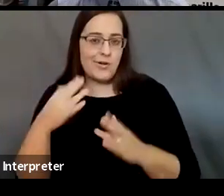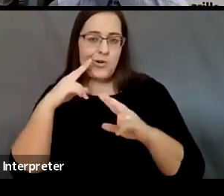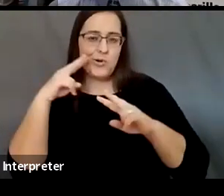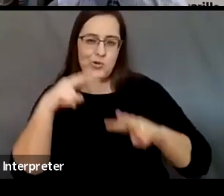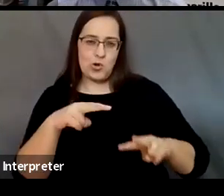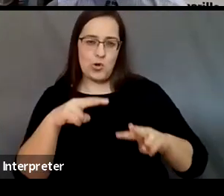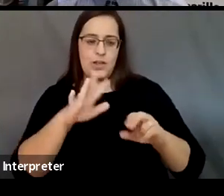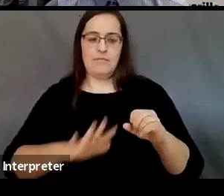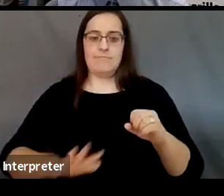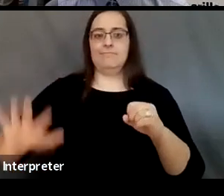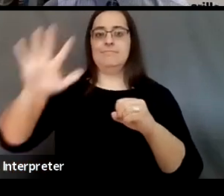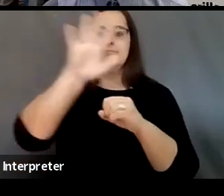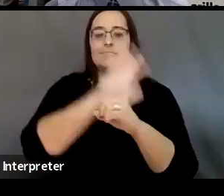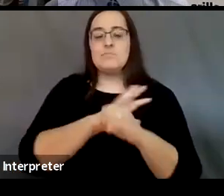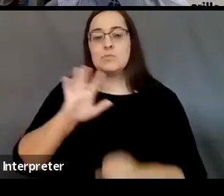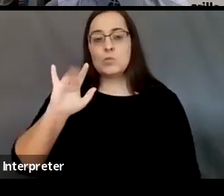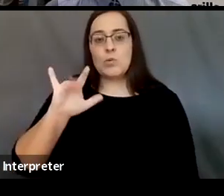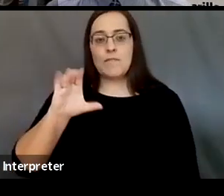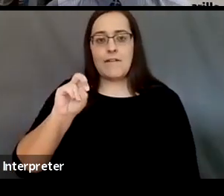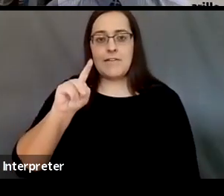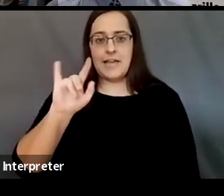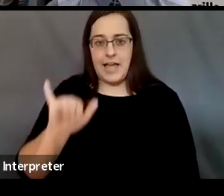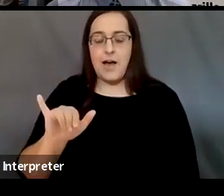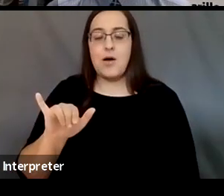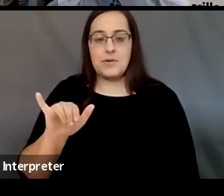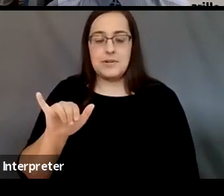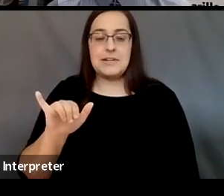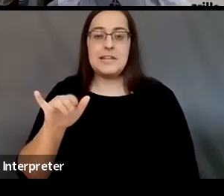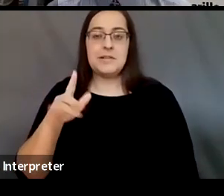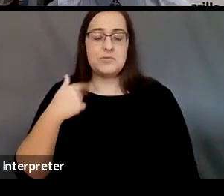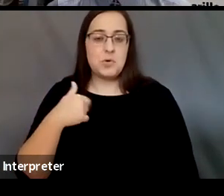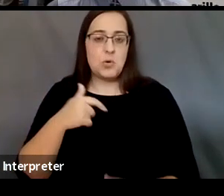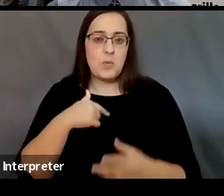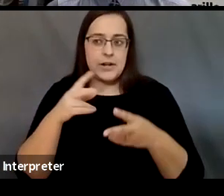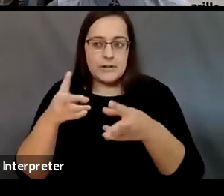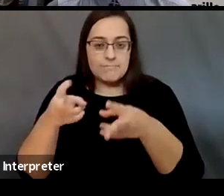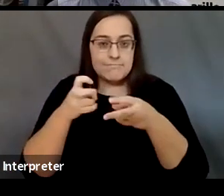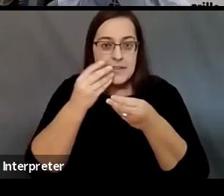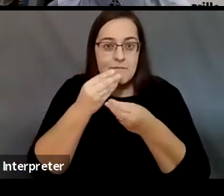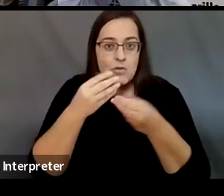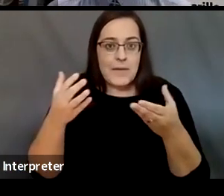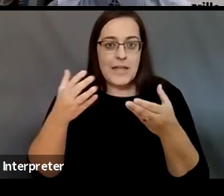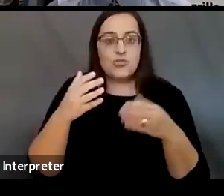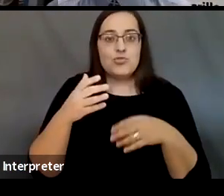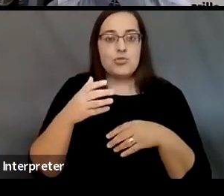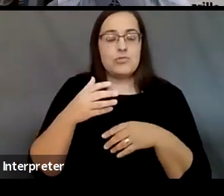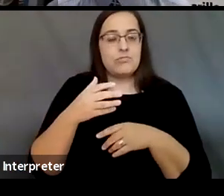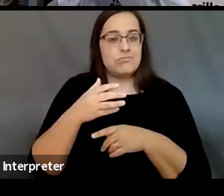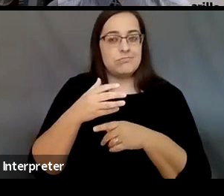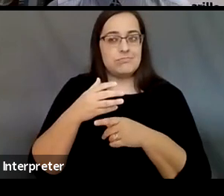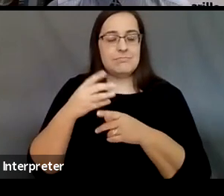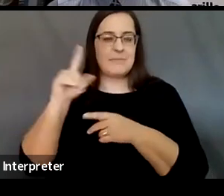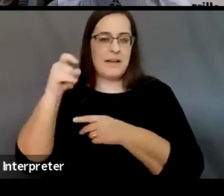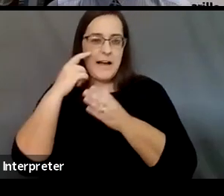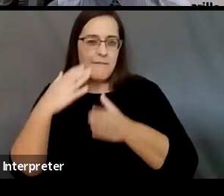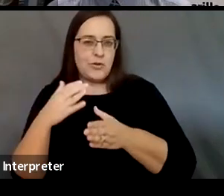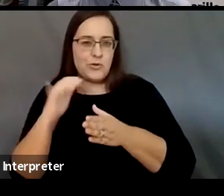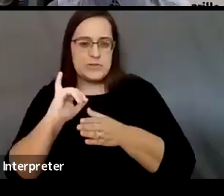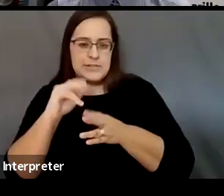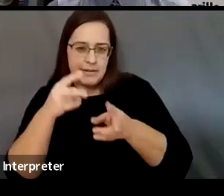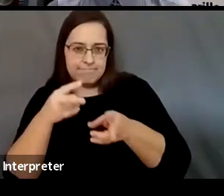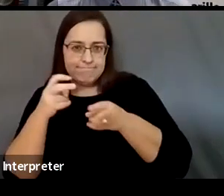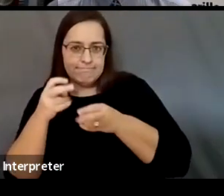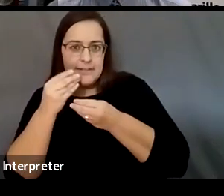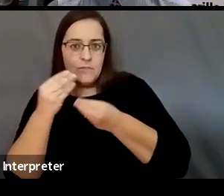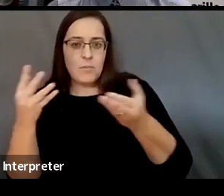and we're getting that straight from the same source that the governor's office is using on hospitalization rate. So that one